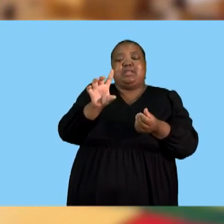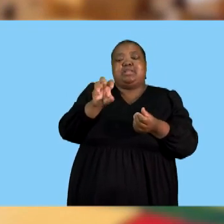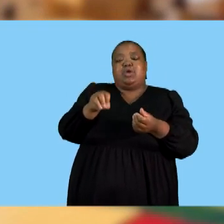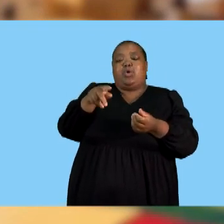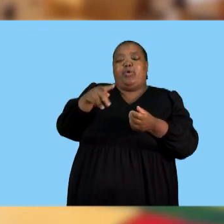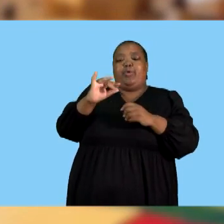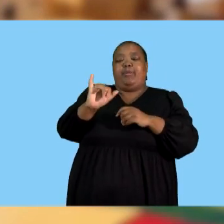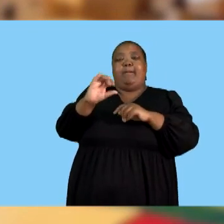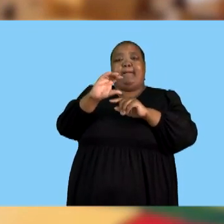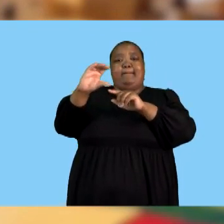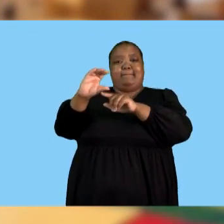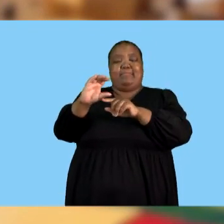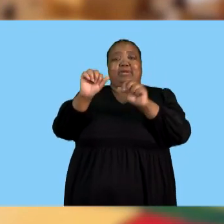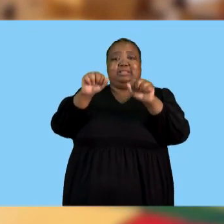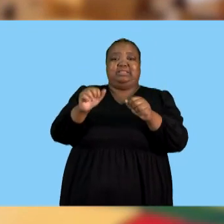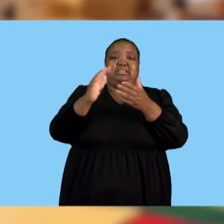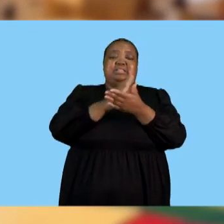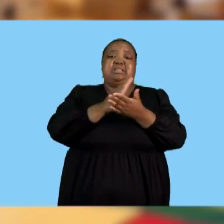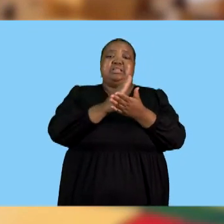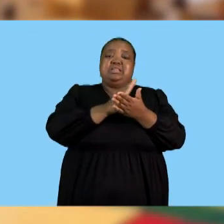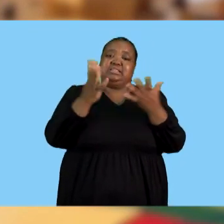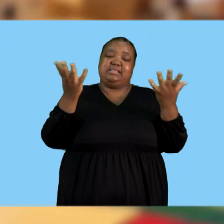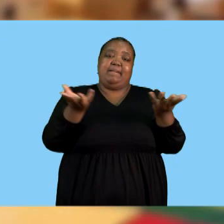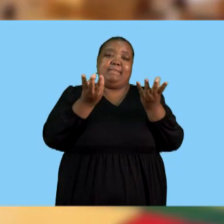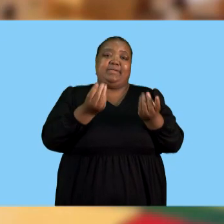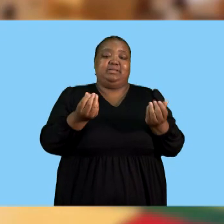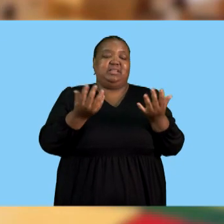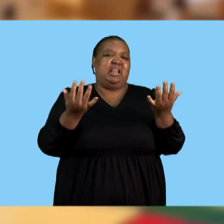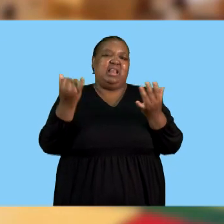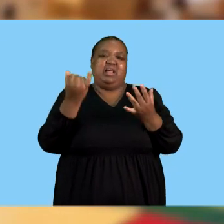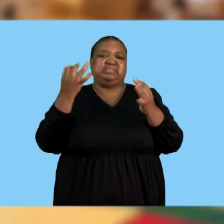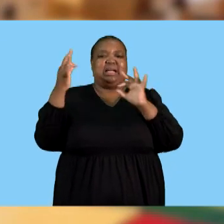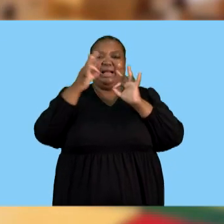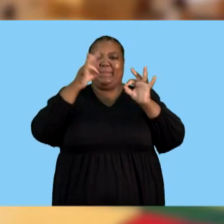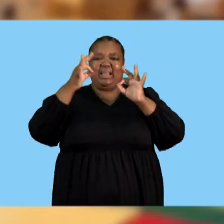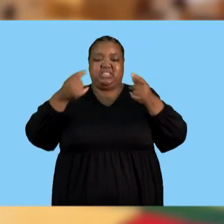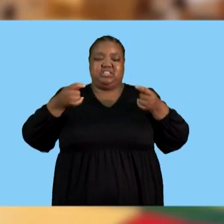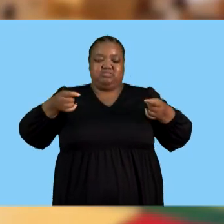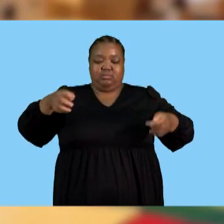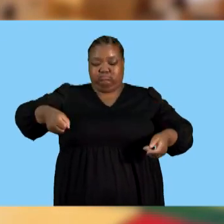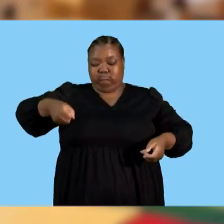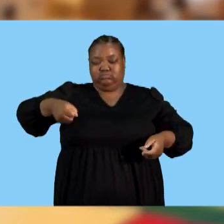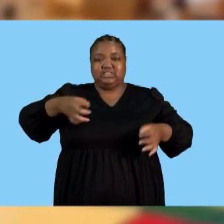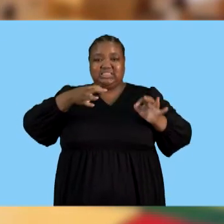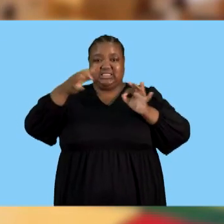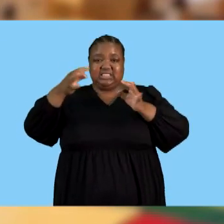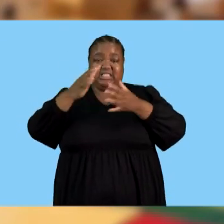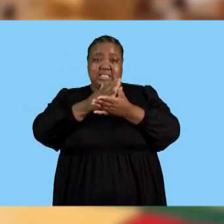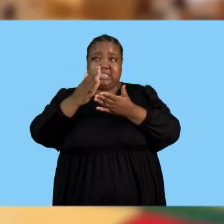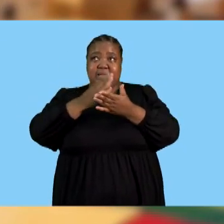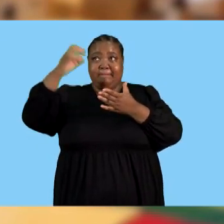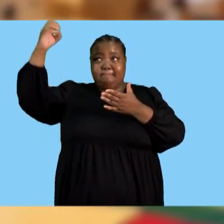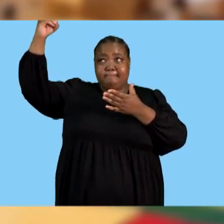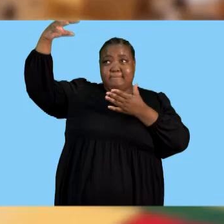be opaque. However, some substances such as a plastic shopping bag allows some light to pass